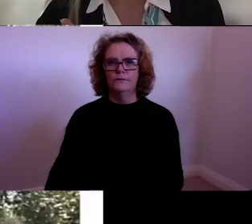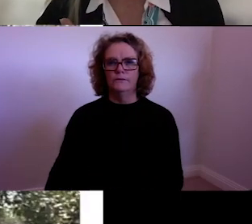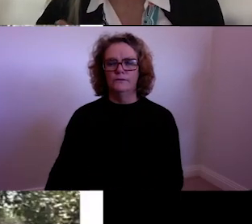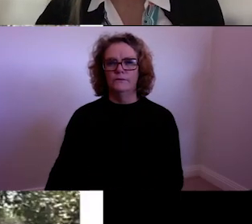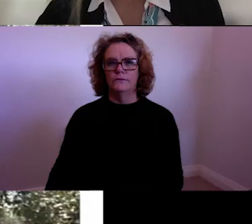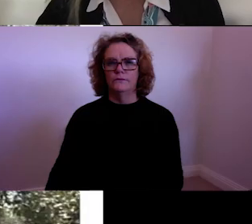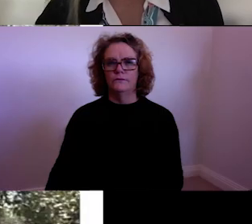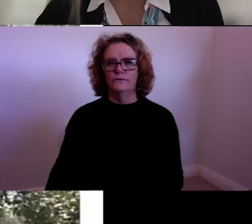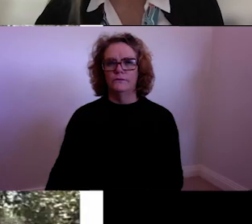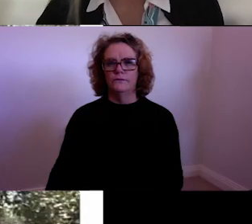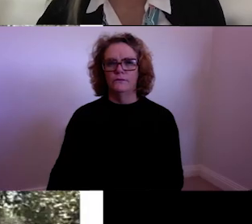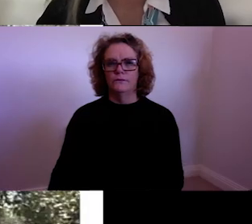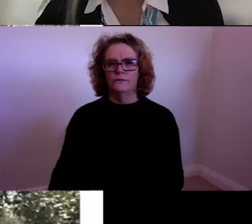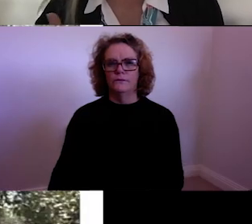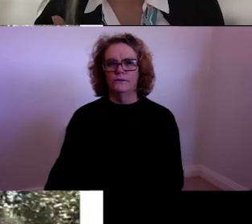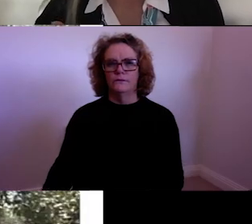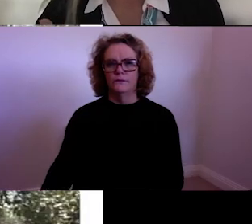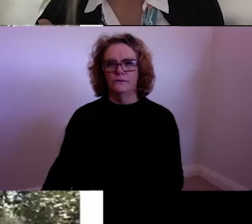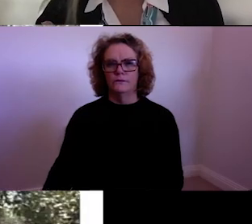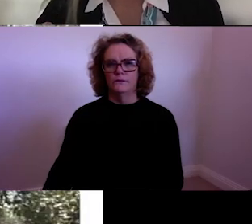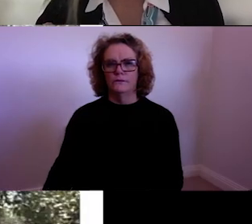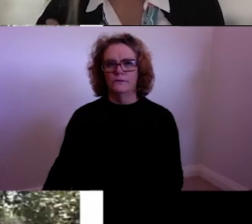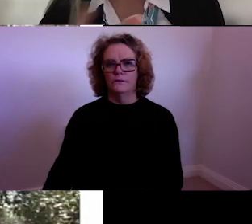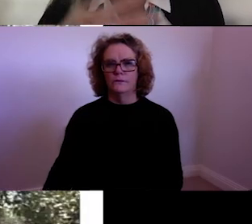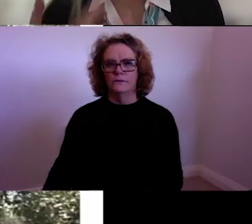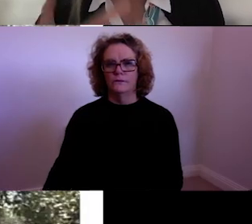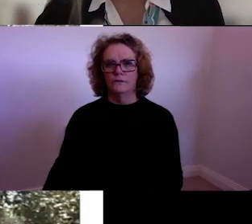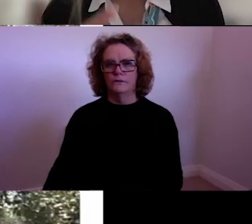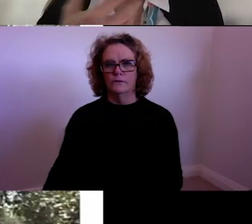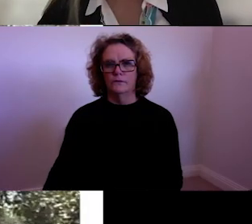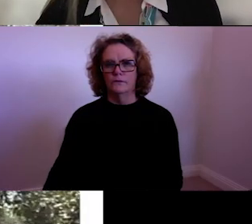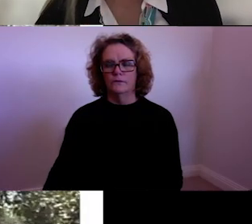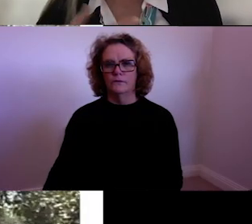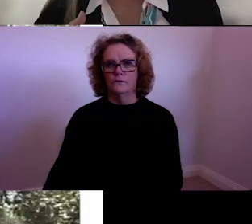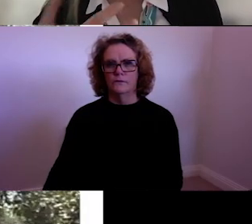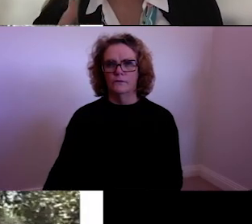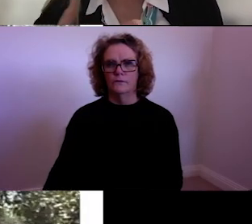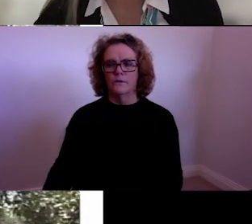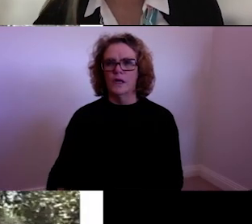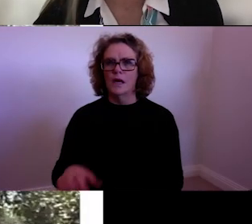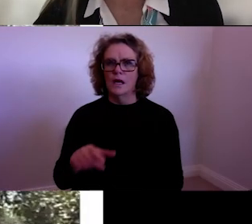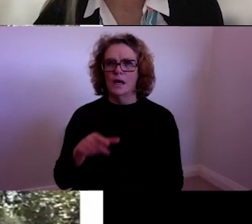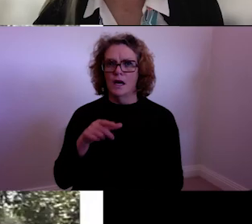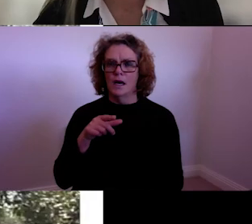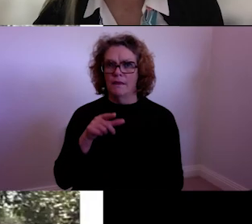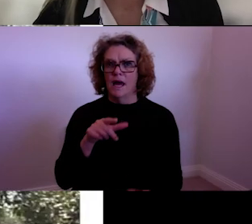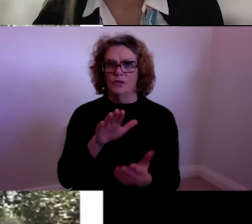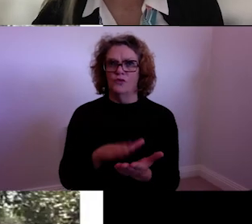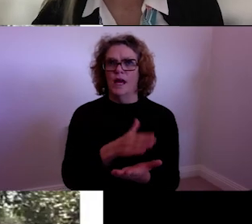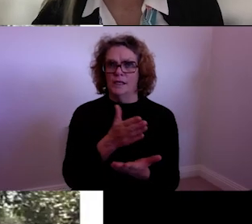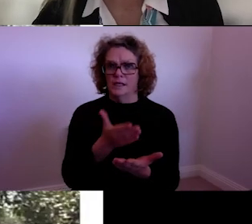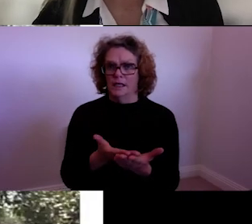she's seeing a doctor or another healthcare professional, or is that in the home? Does that translate into her